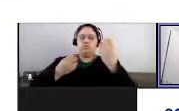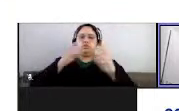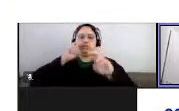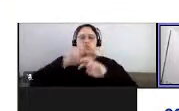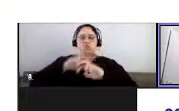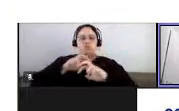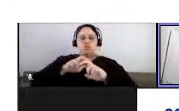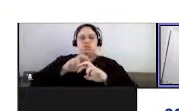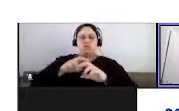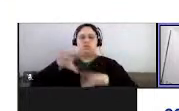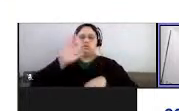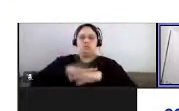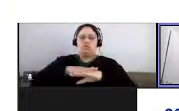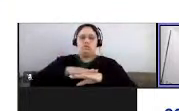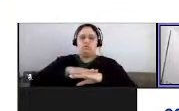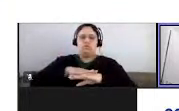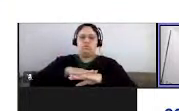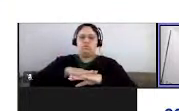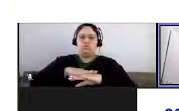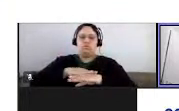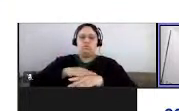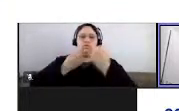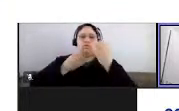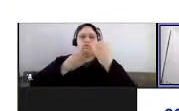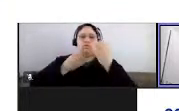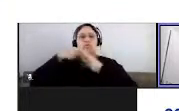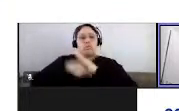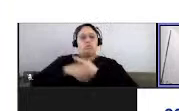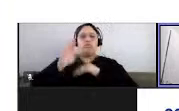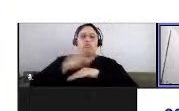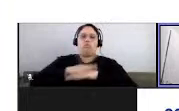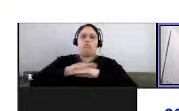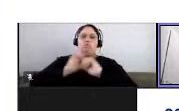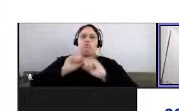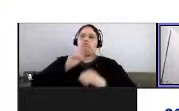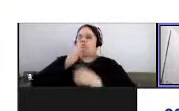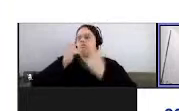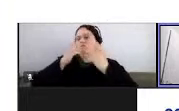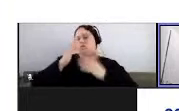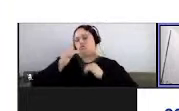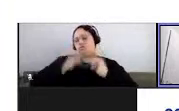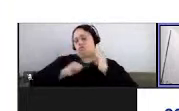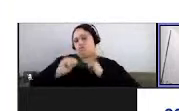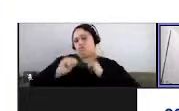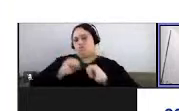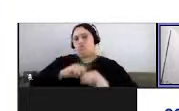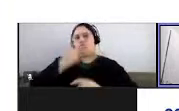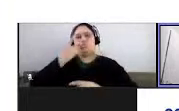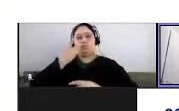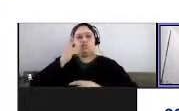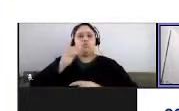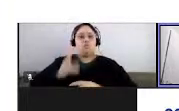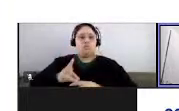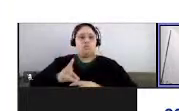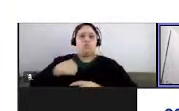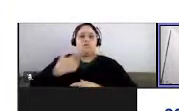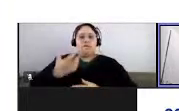required on the details of the non-financial performance. You will see we